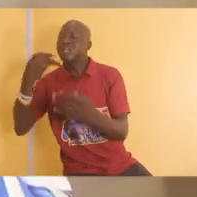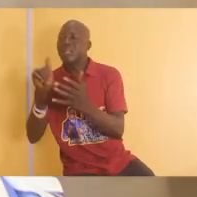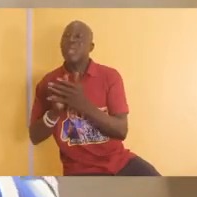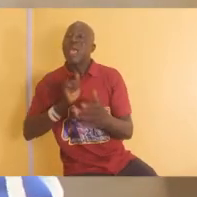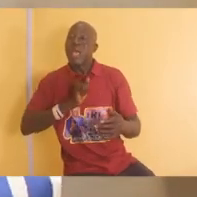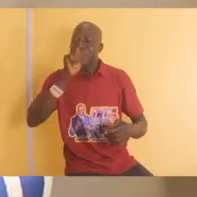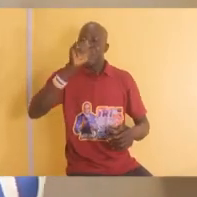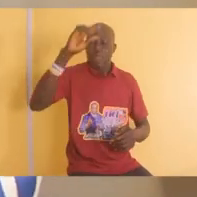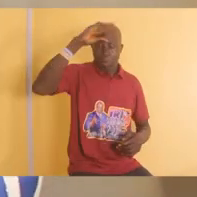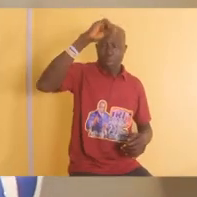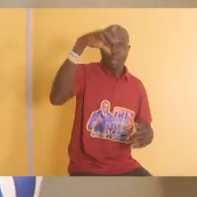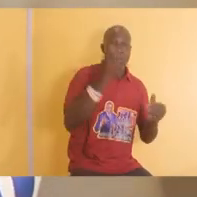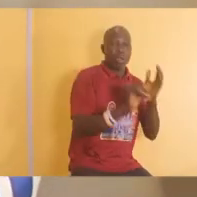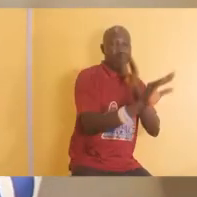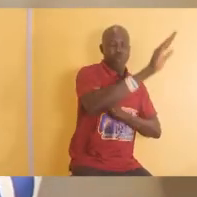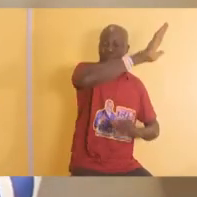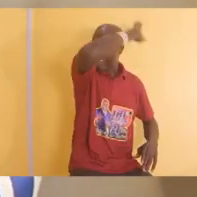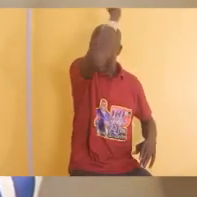God. Who are they? Some